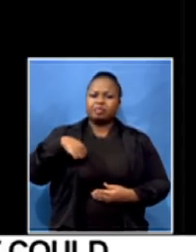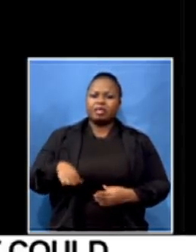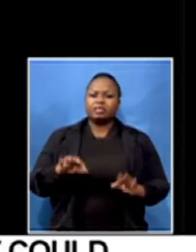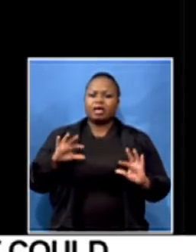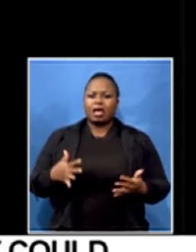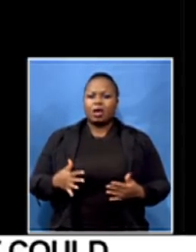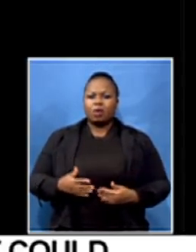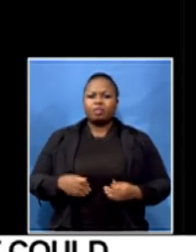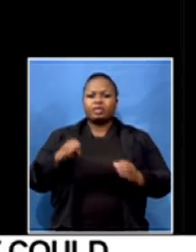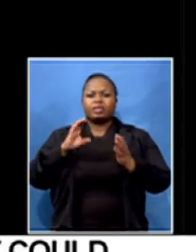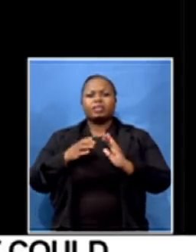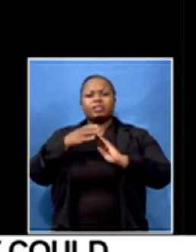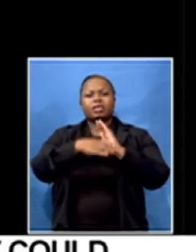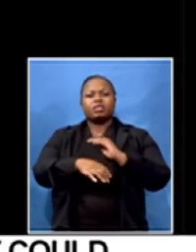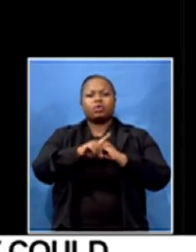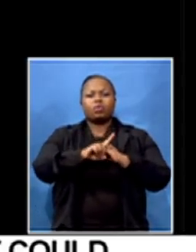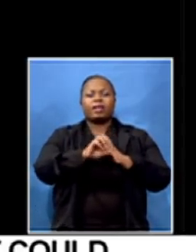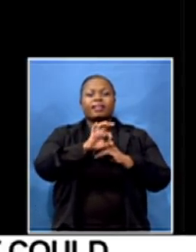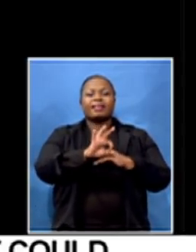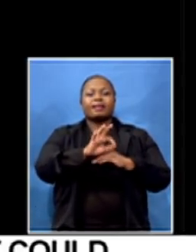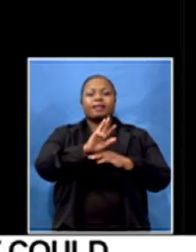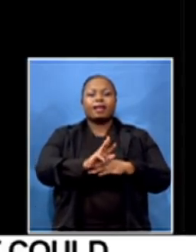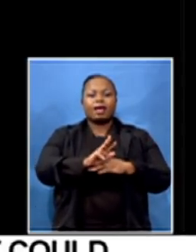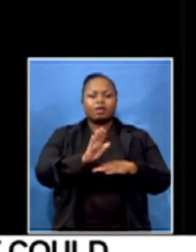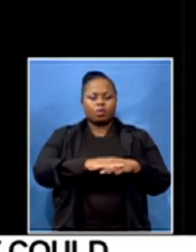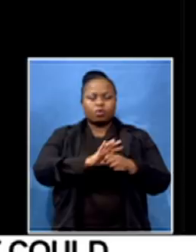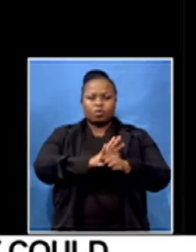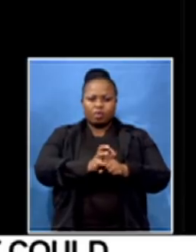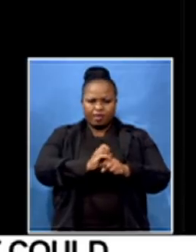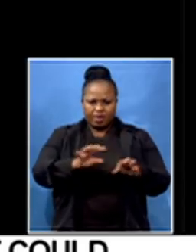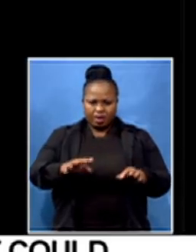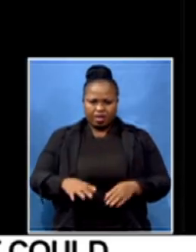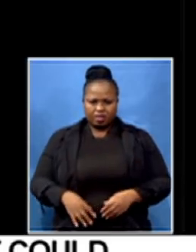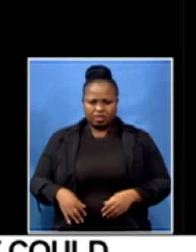that is under Section 139 on COVID-19?